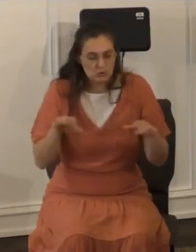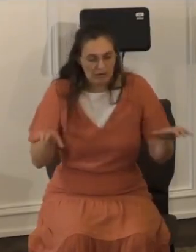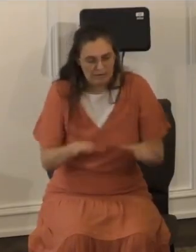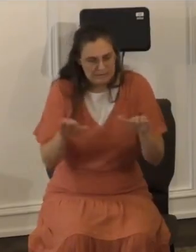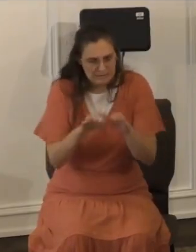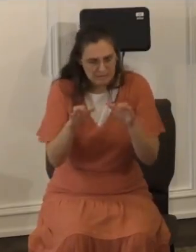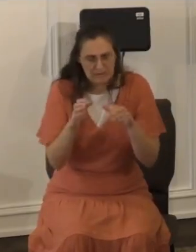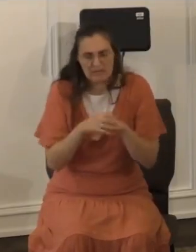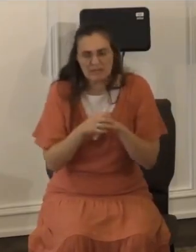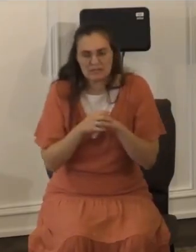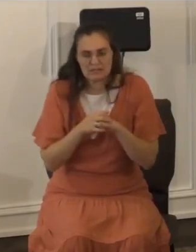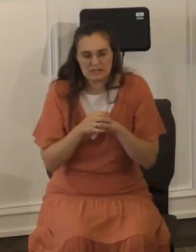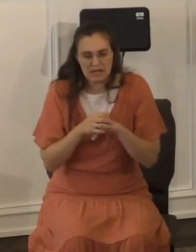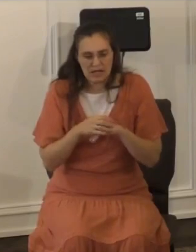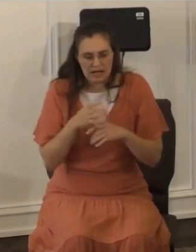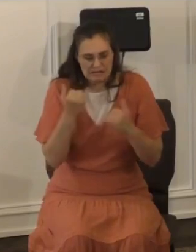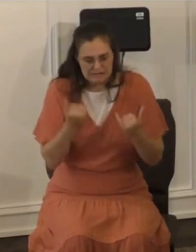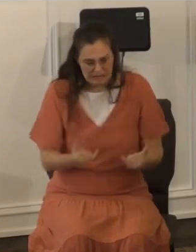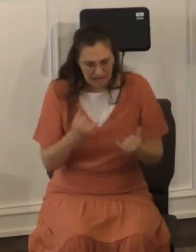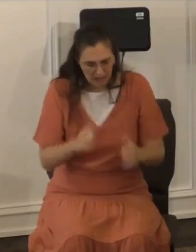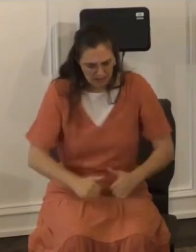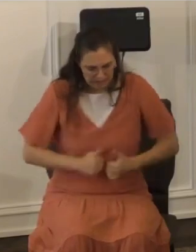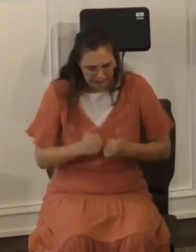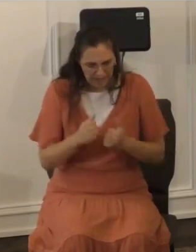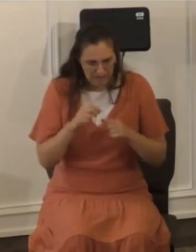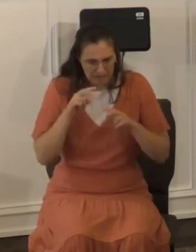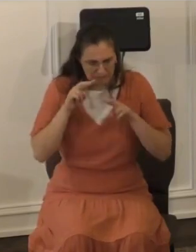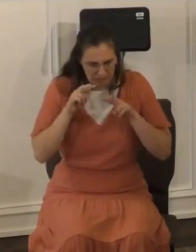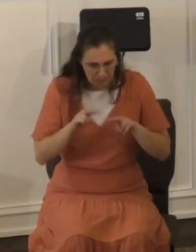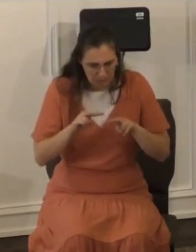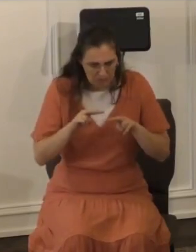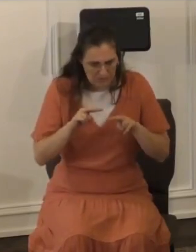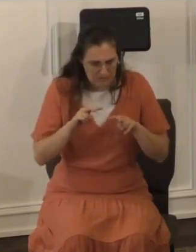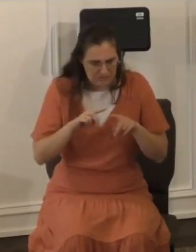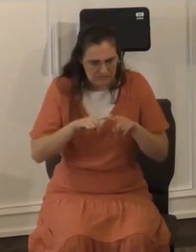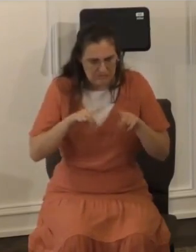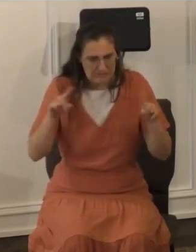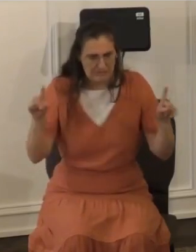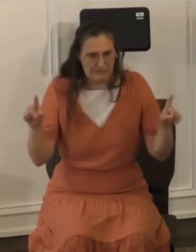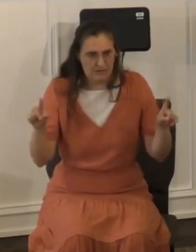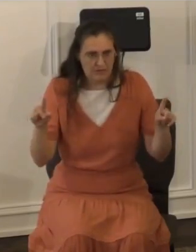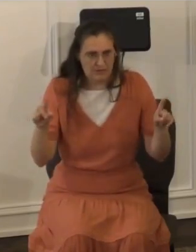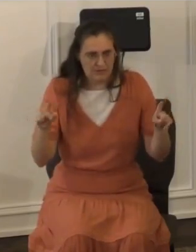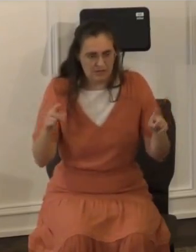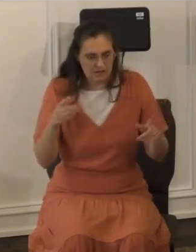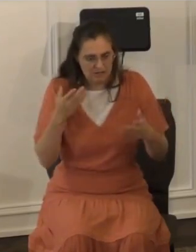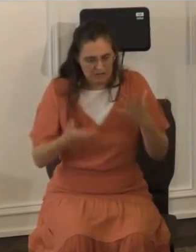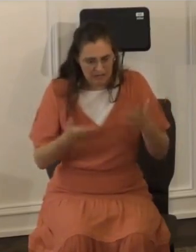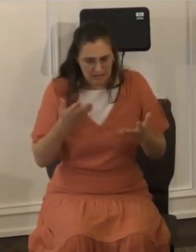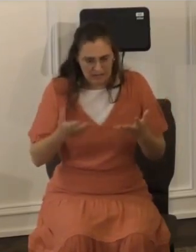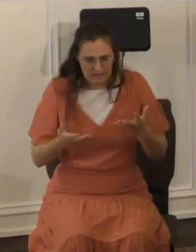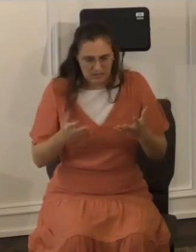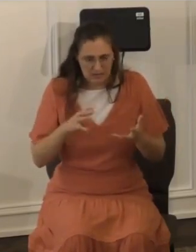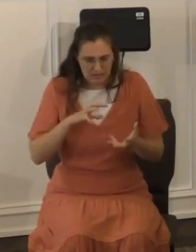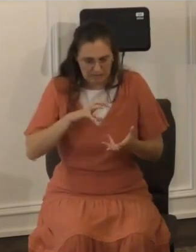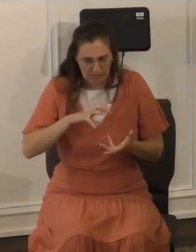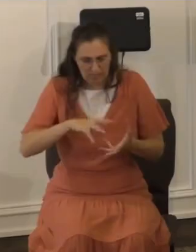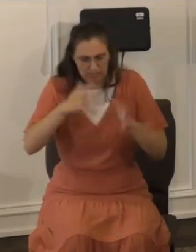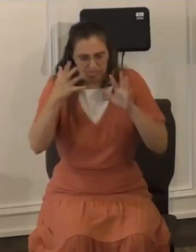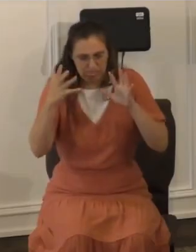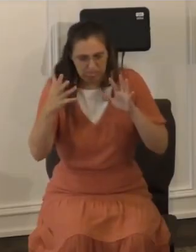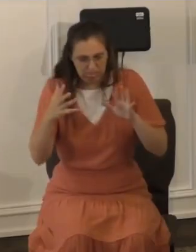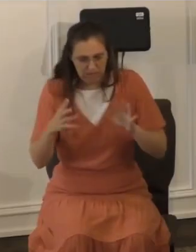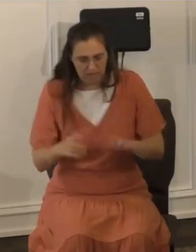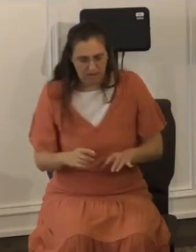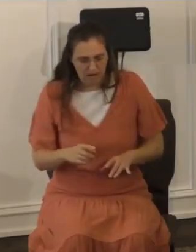you look down and your life looks different than it did, right? All of a sudden, things are scrambled in a totally different way. And it's